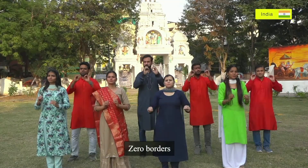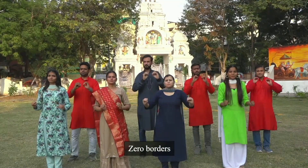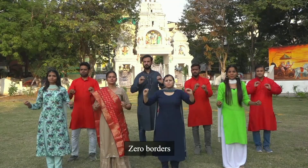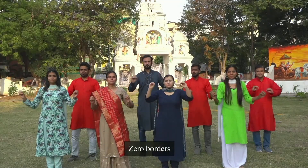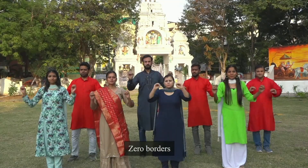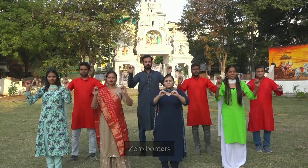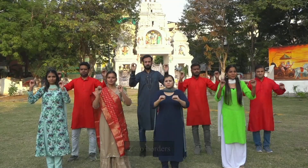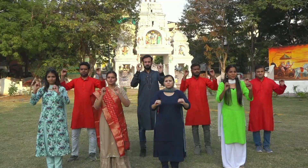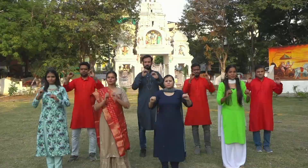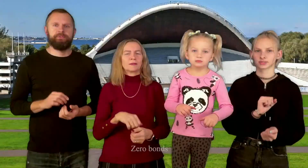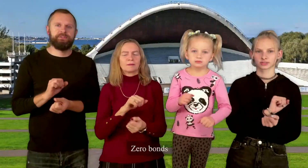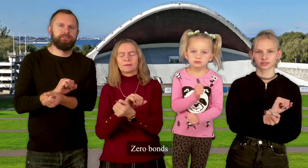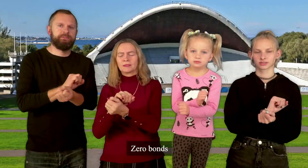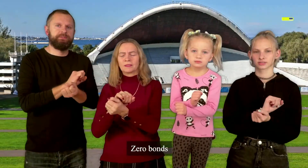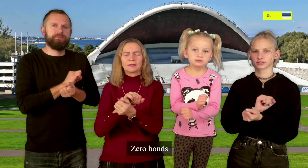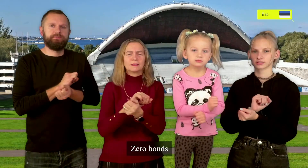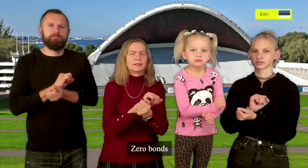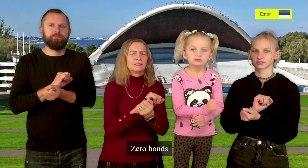borders, zero